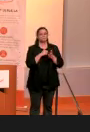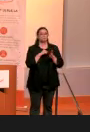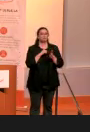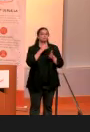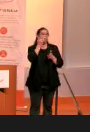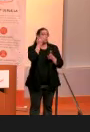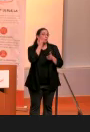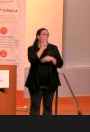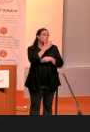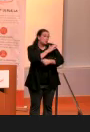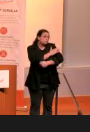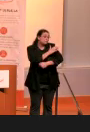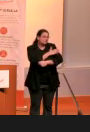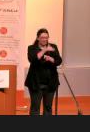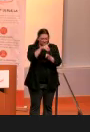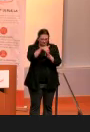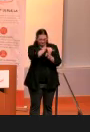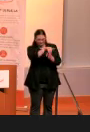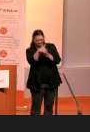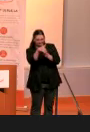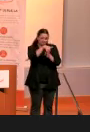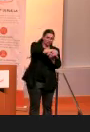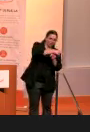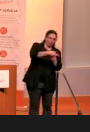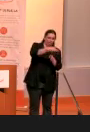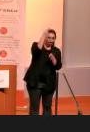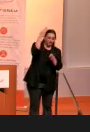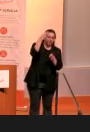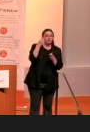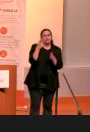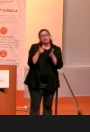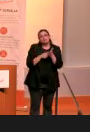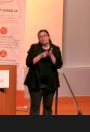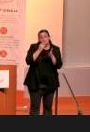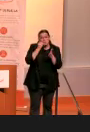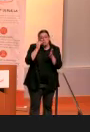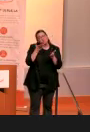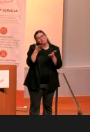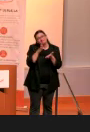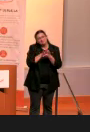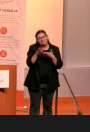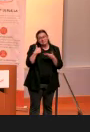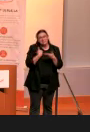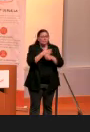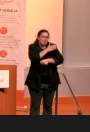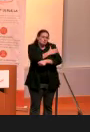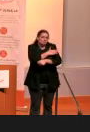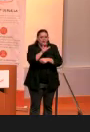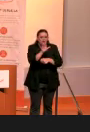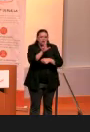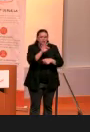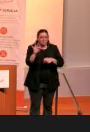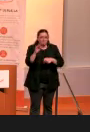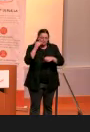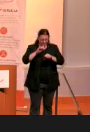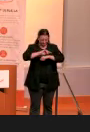blood pressure is anywhere on the border, it can be helpful to have a blood pressure cuff at home. So, sometimes your blood pressure goes up a little bit